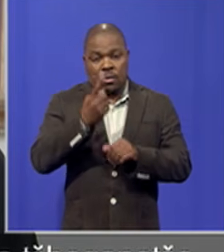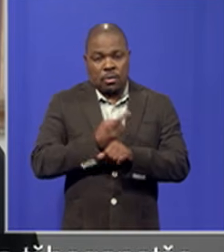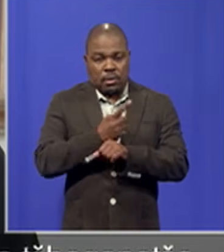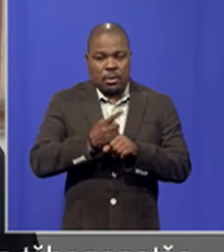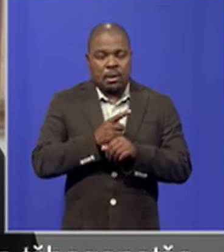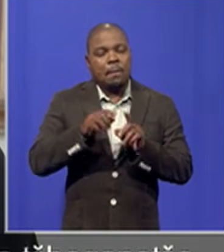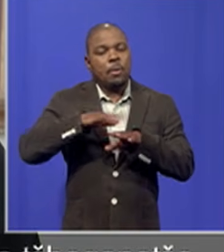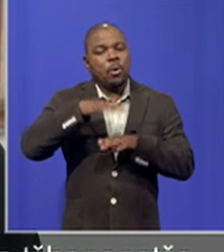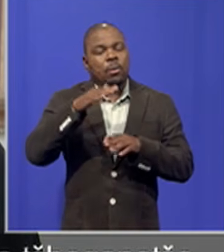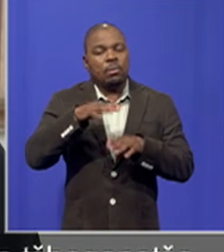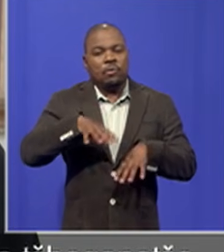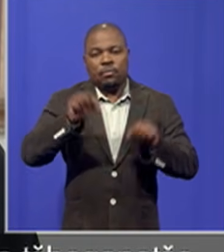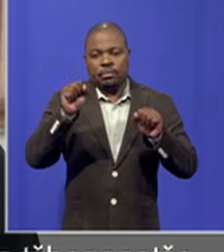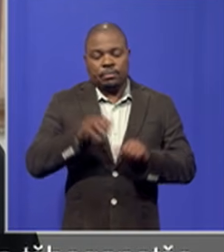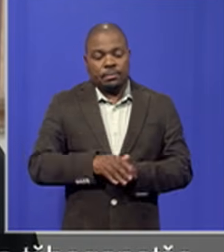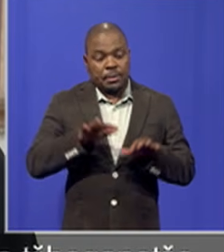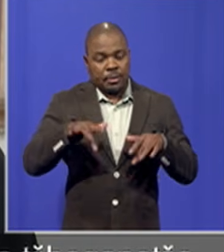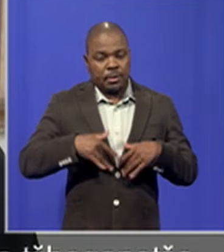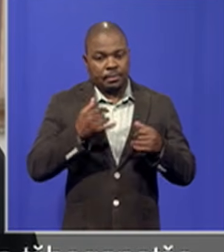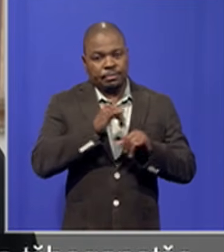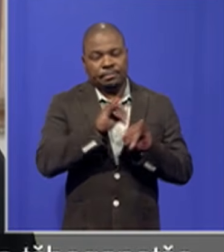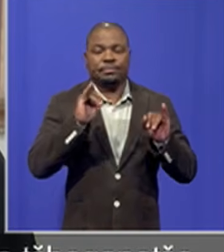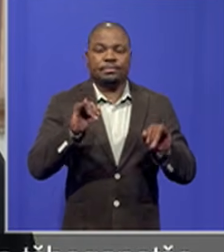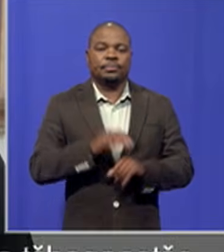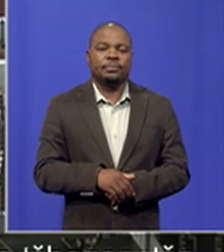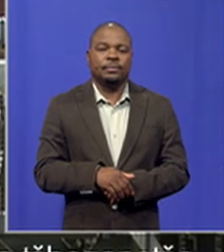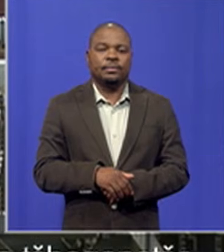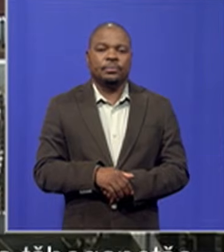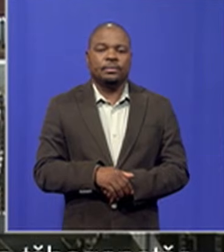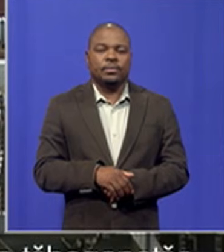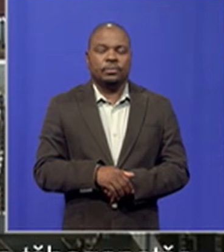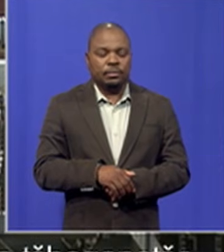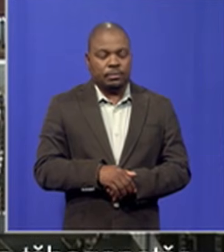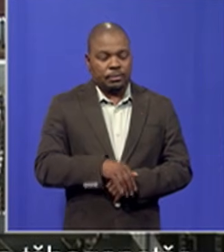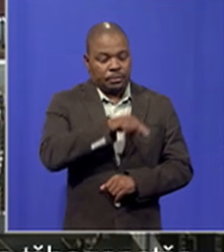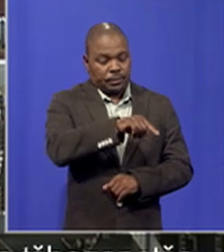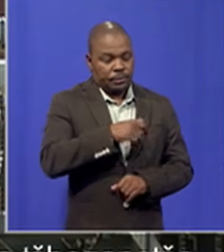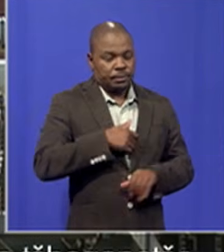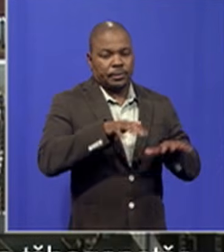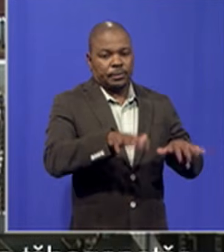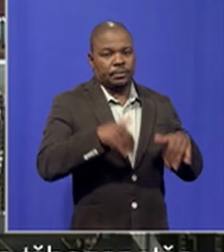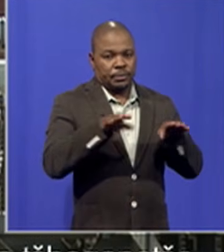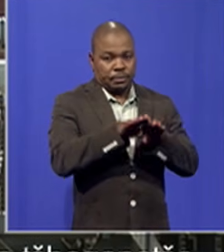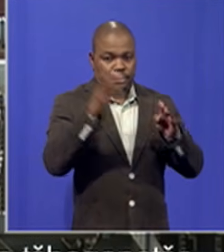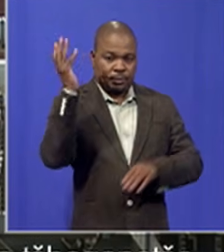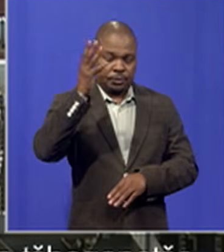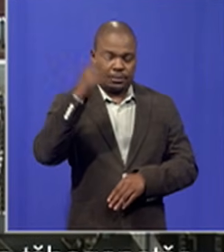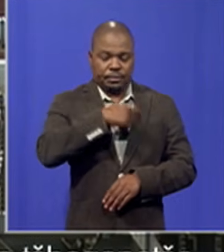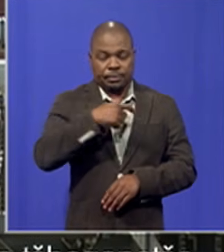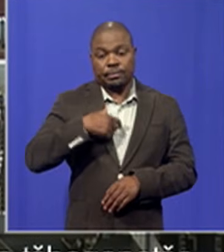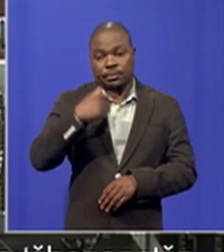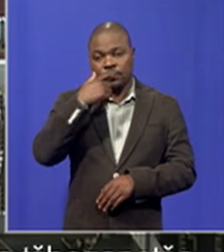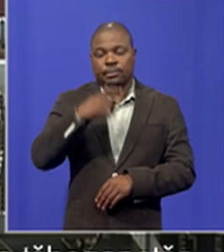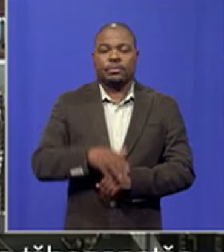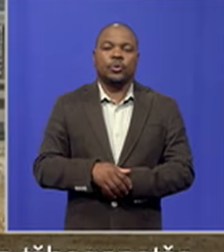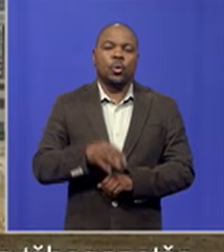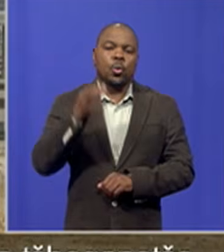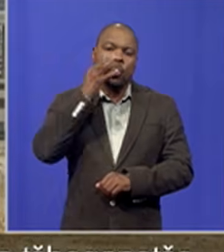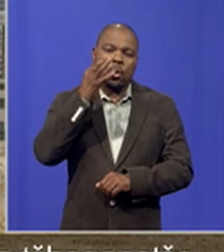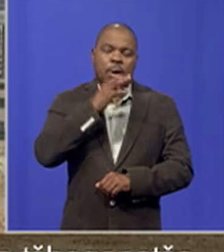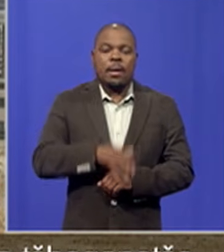plus. So then it puts these people's lives at risk. Polelong ya gagwe ge go be go bula palamente, mopresidente Cyril Ramaphosa o